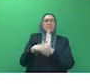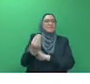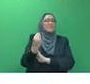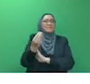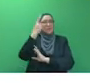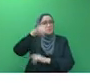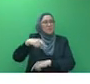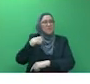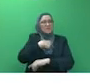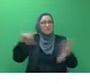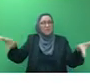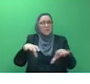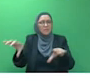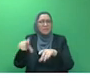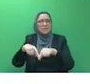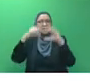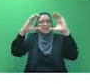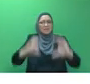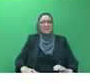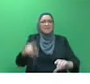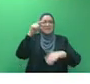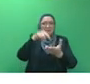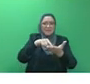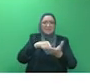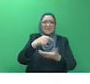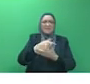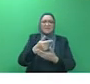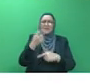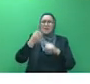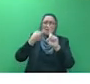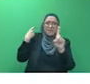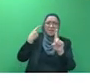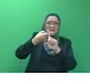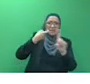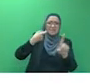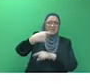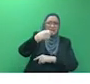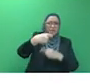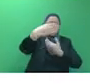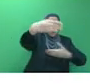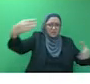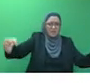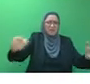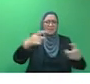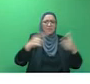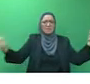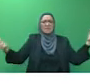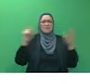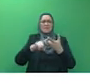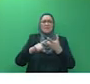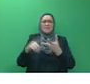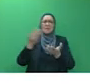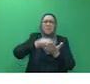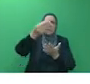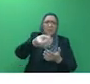right buying meals having an emcee you know getting everyone after going home